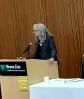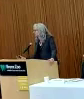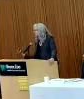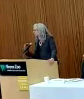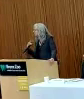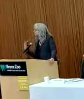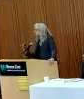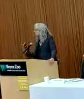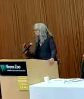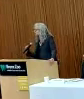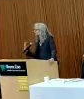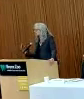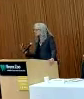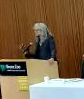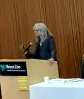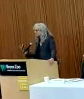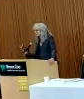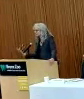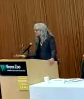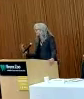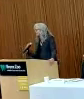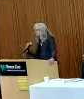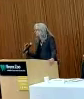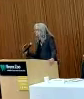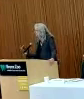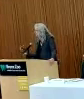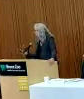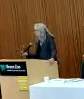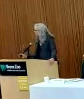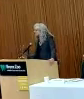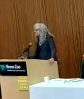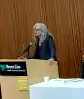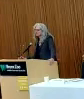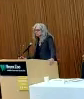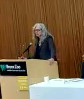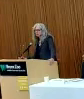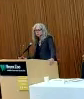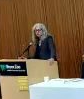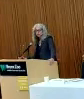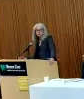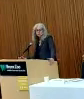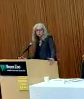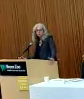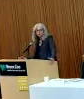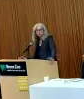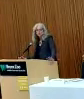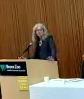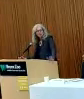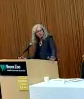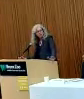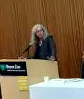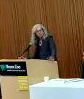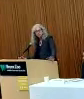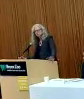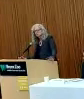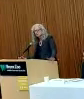a barrier not only to home purchase but also refinancing we had a lot of complaints you know when um the interest rates were low you